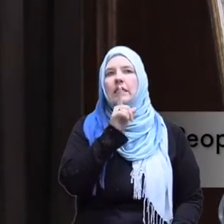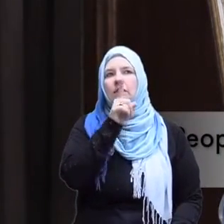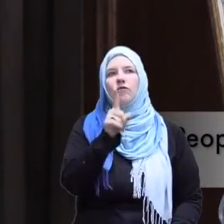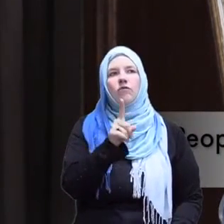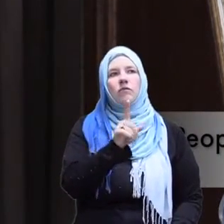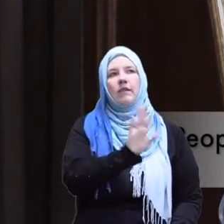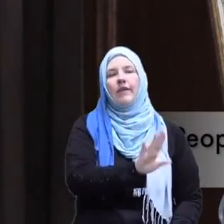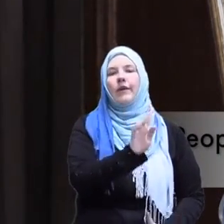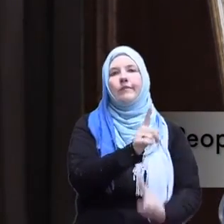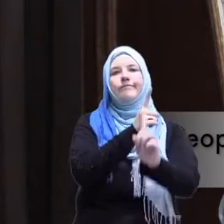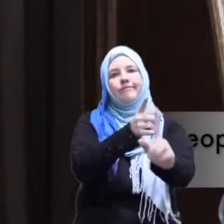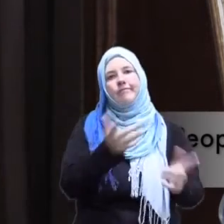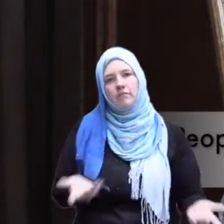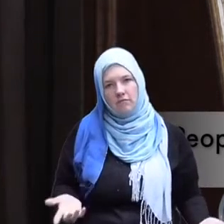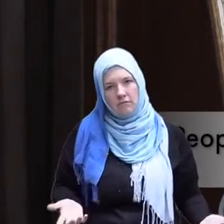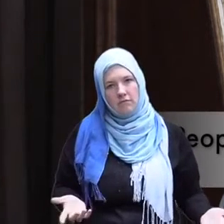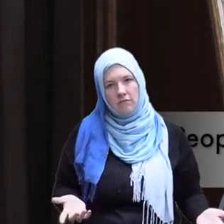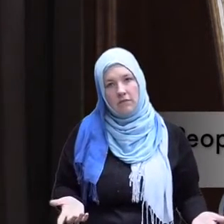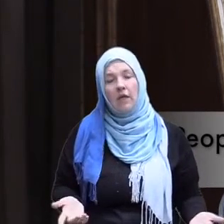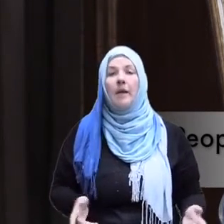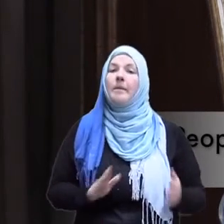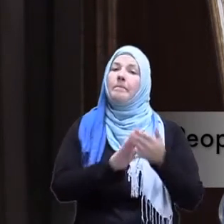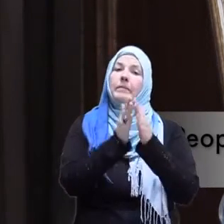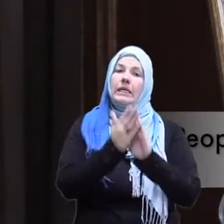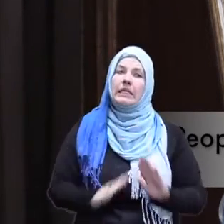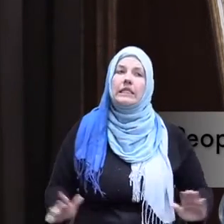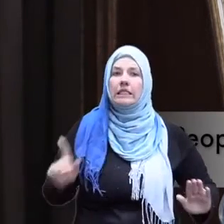objective. Peace is a process.